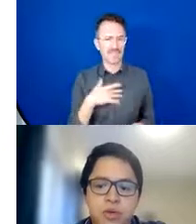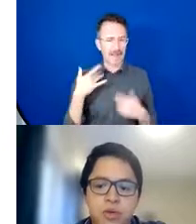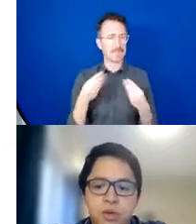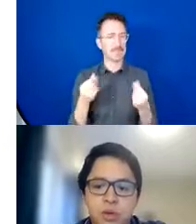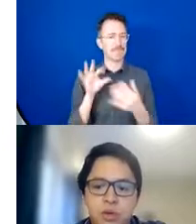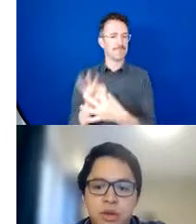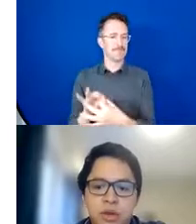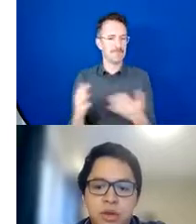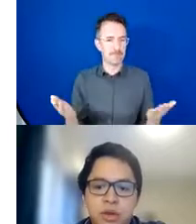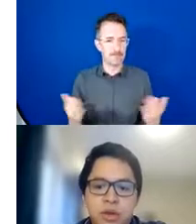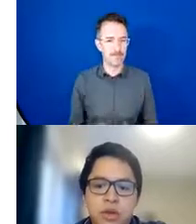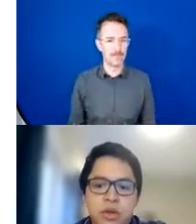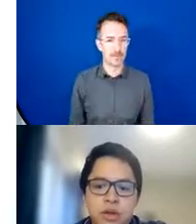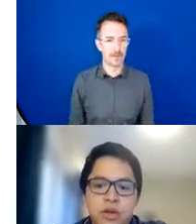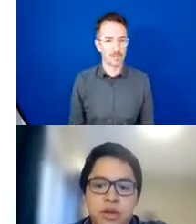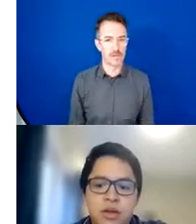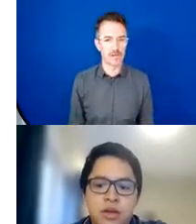WHO, few youth.